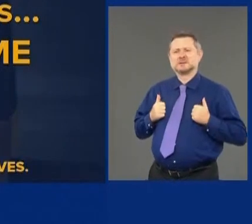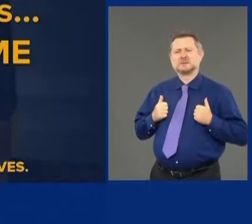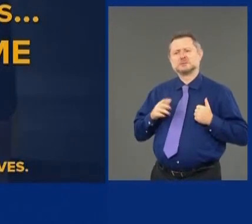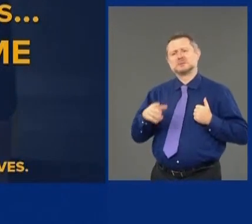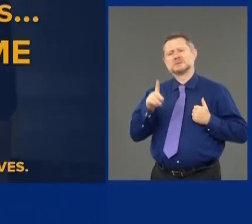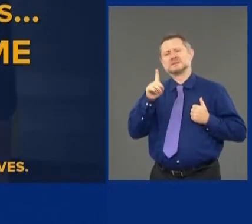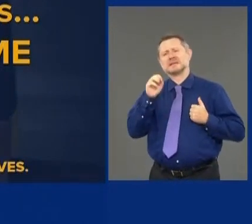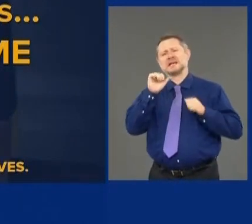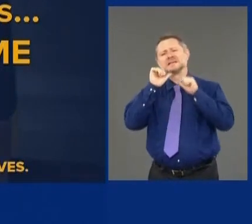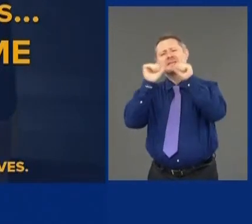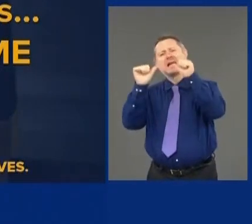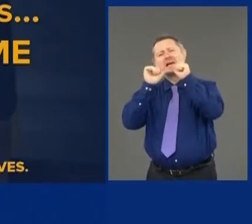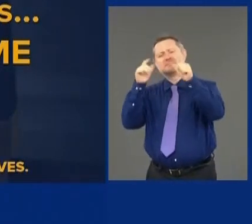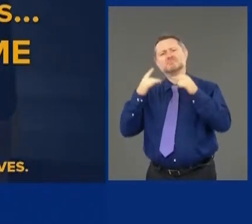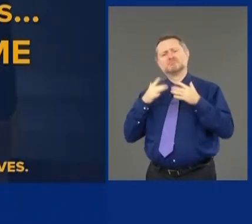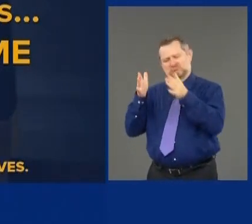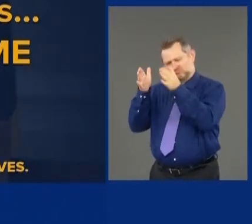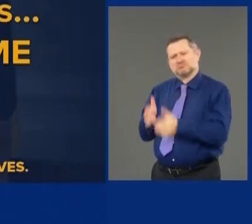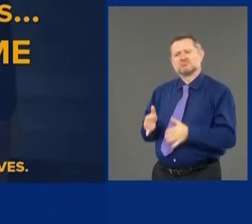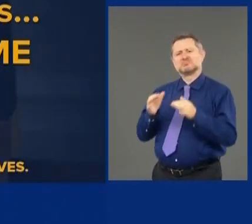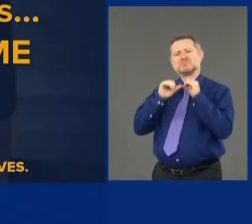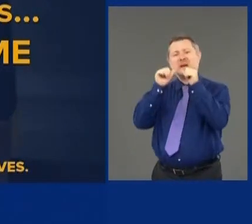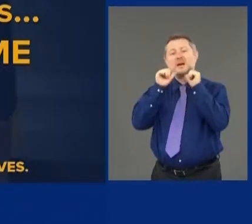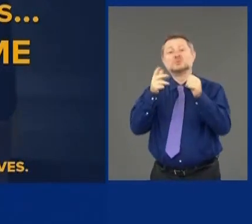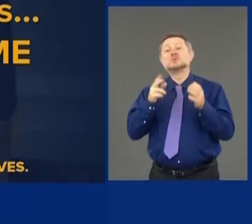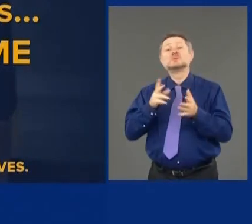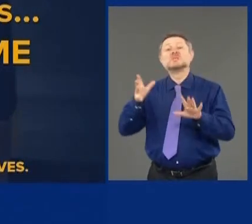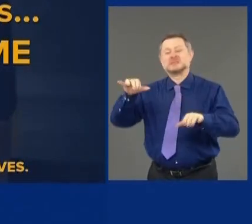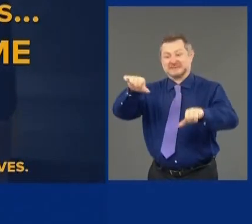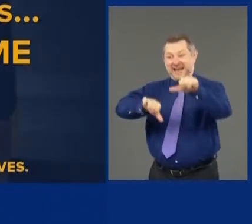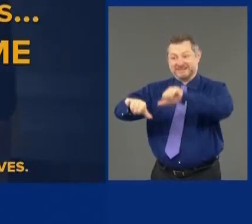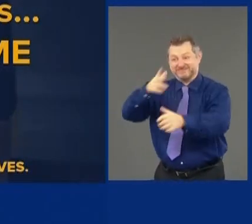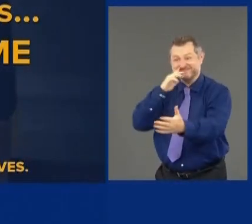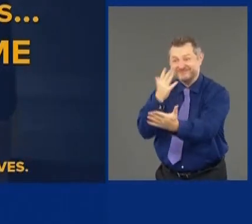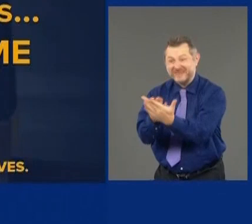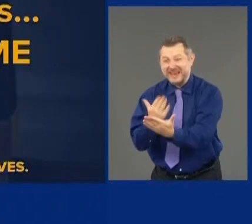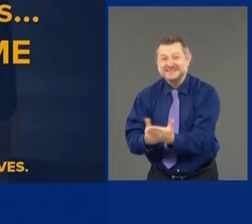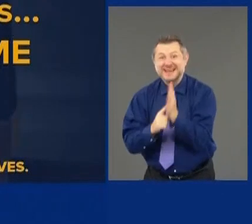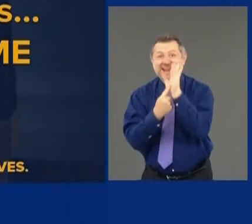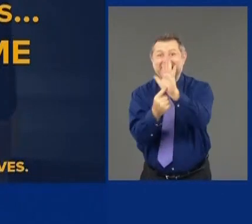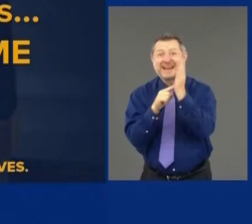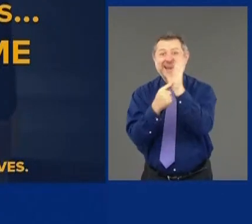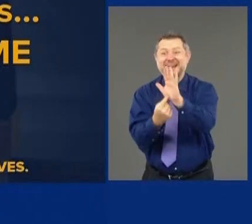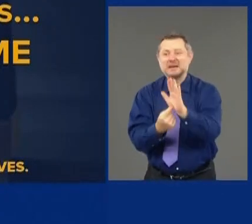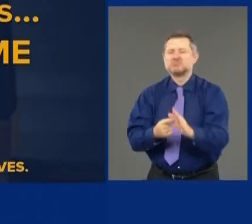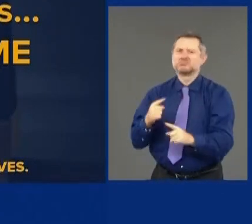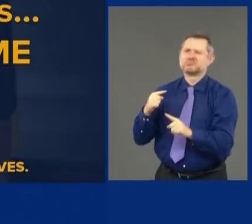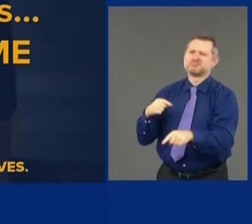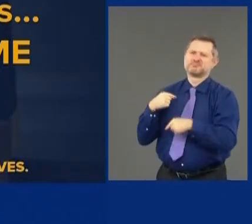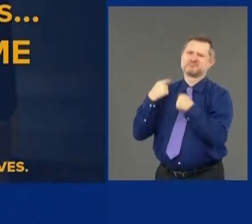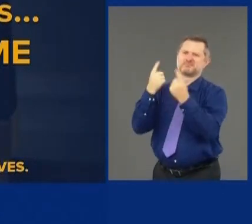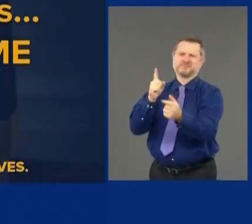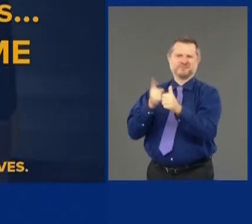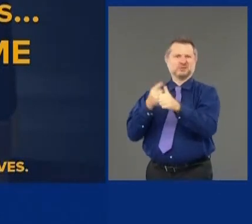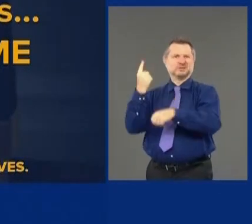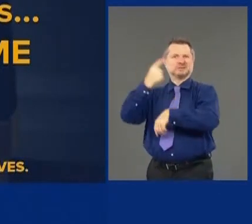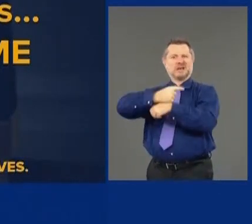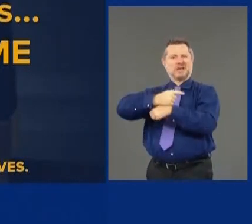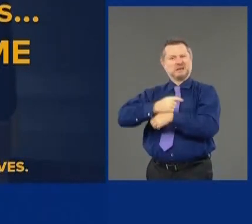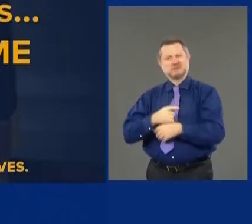has been denying the scientific facts from day one. He has been denying what